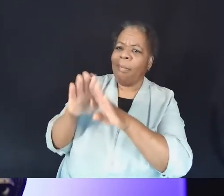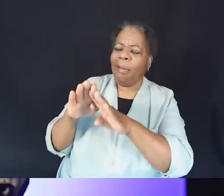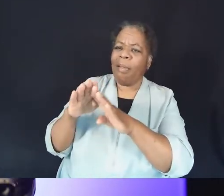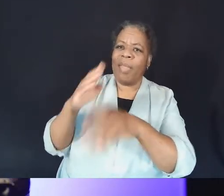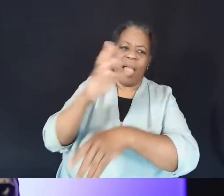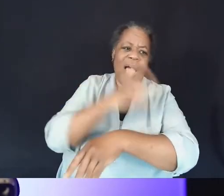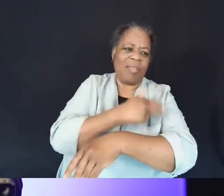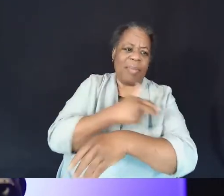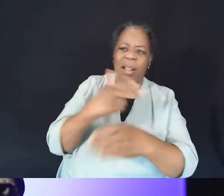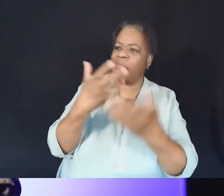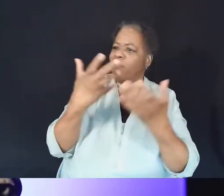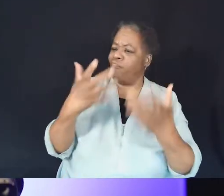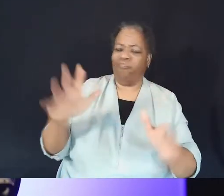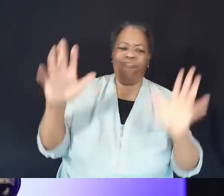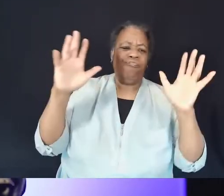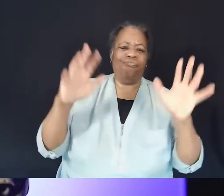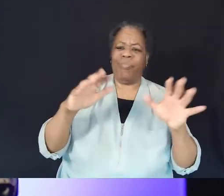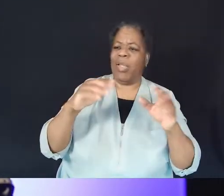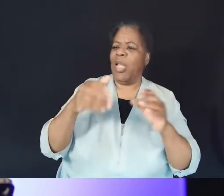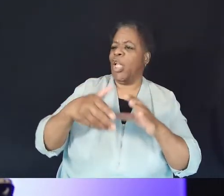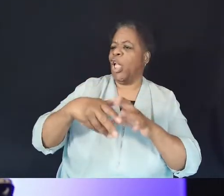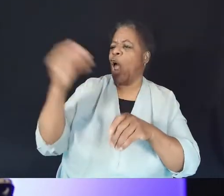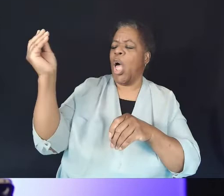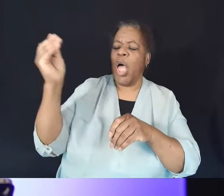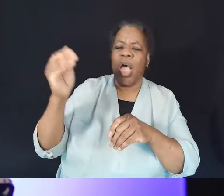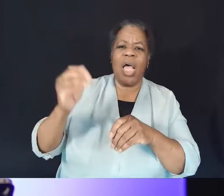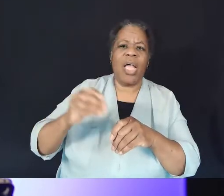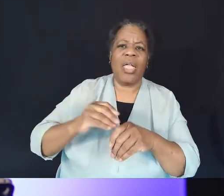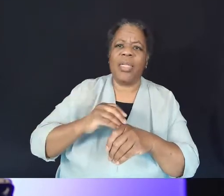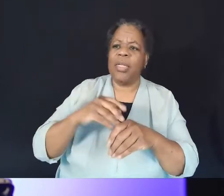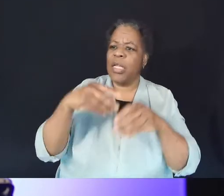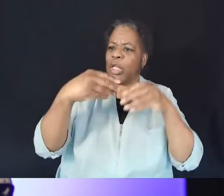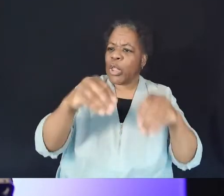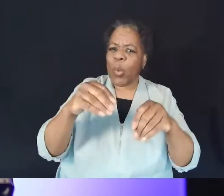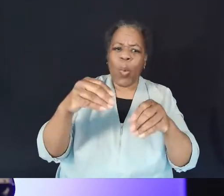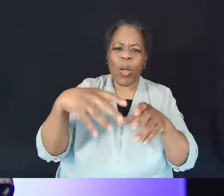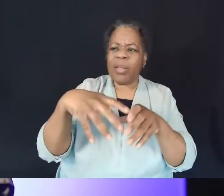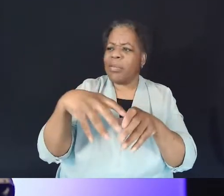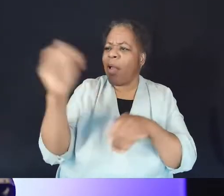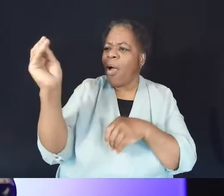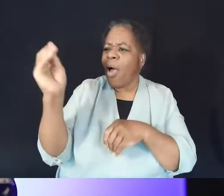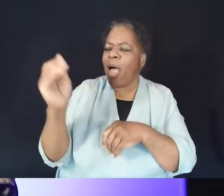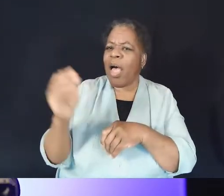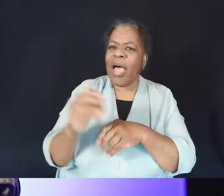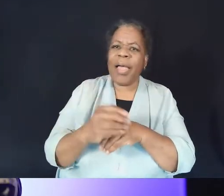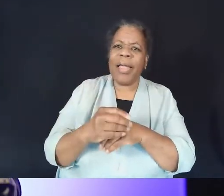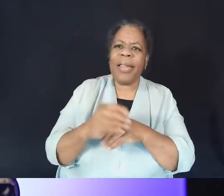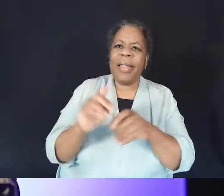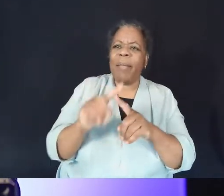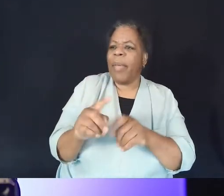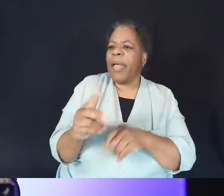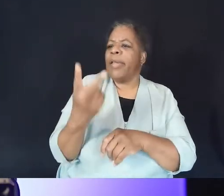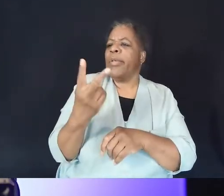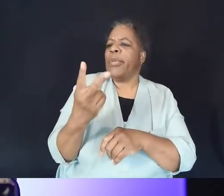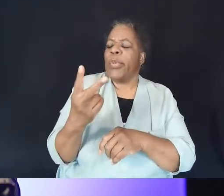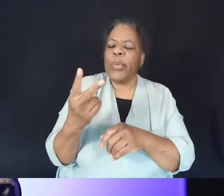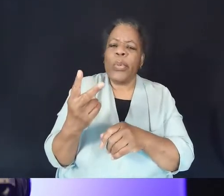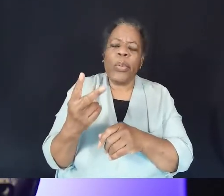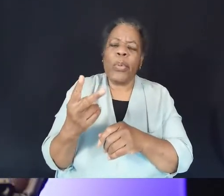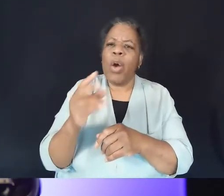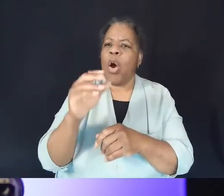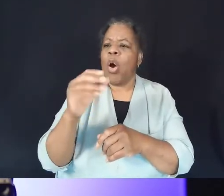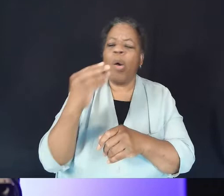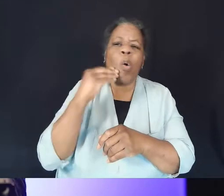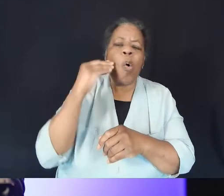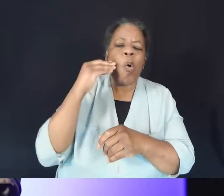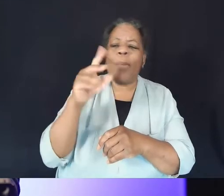was no movie theater. Most of the stores had left, except for like 2 Home Depots and 2 Lowe's. We